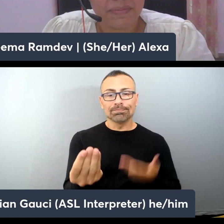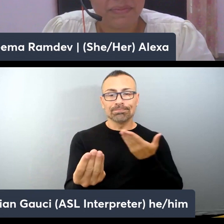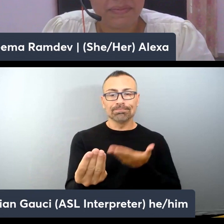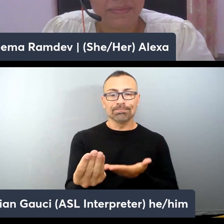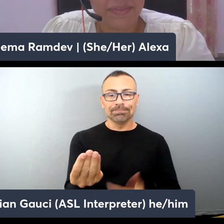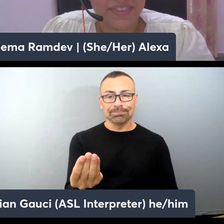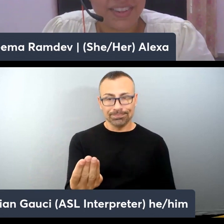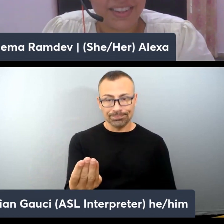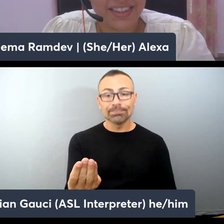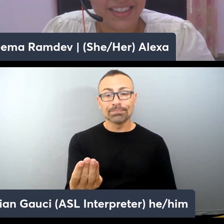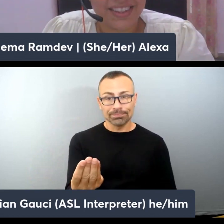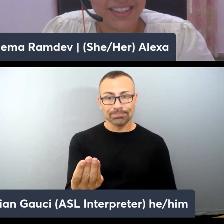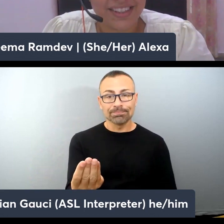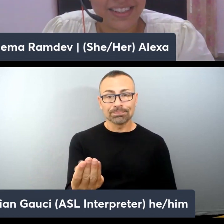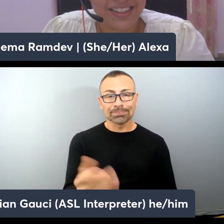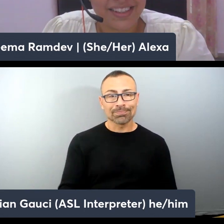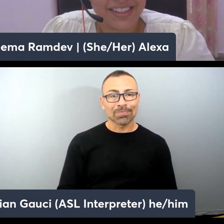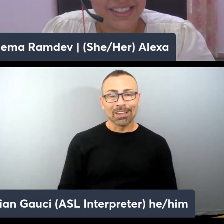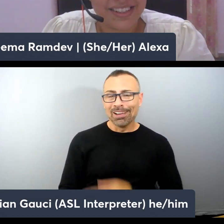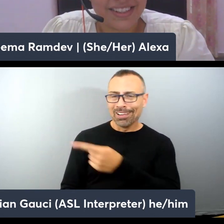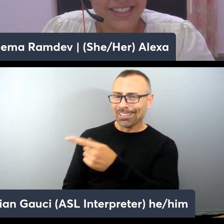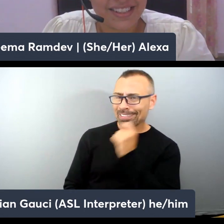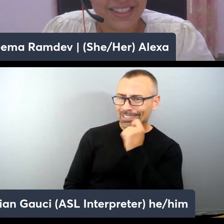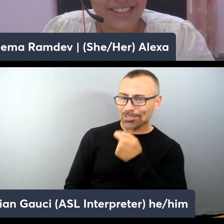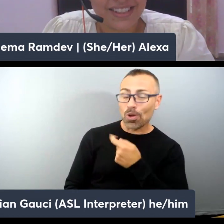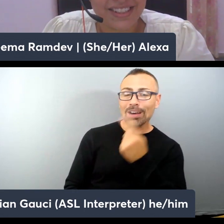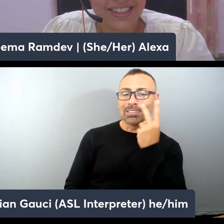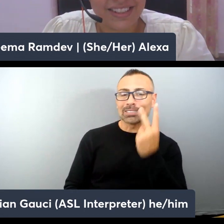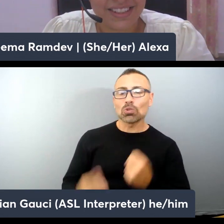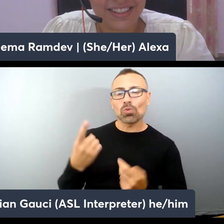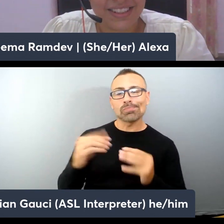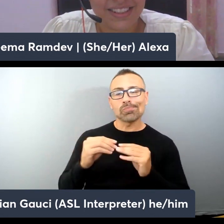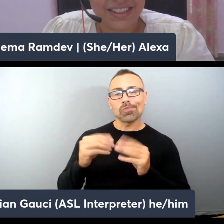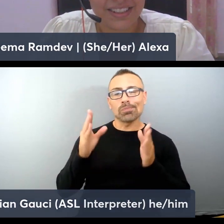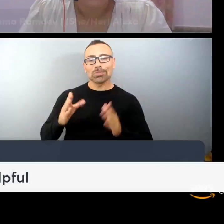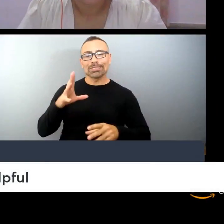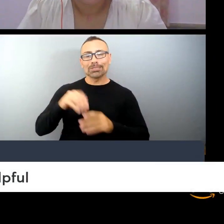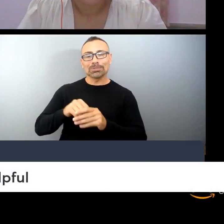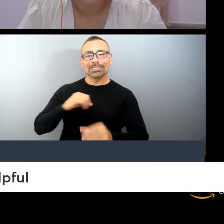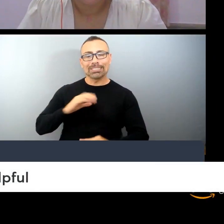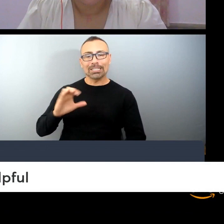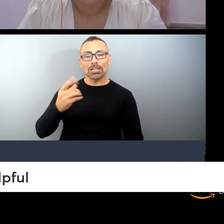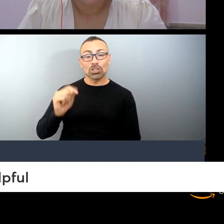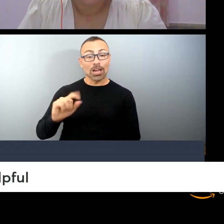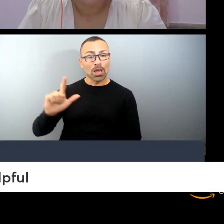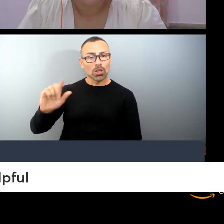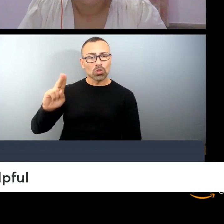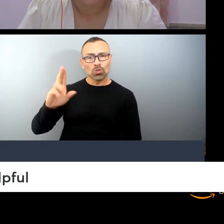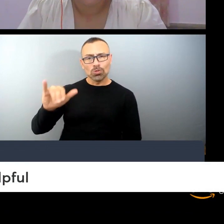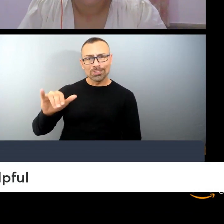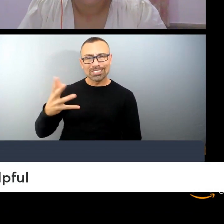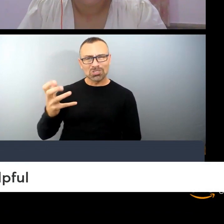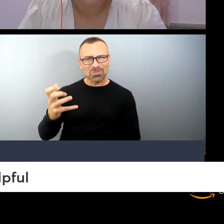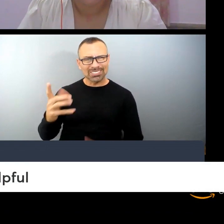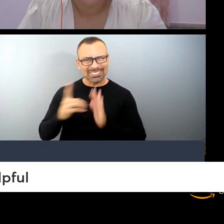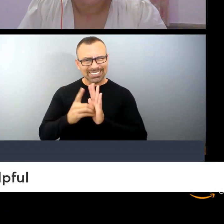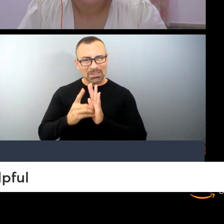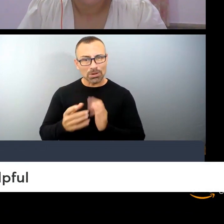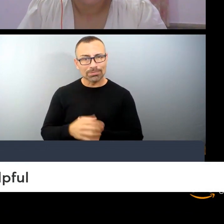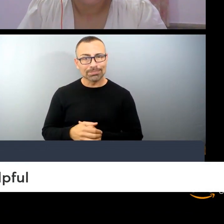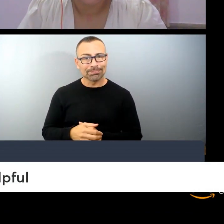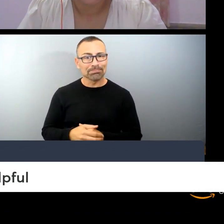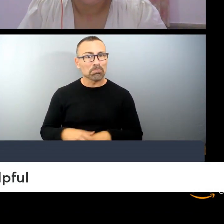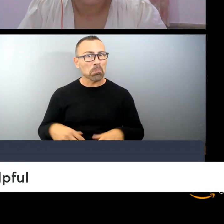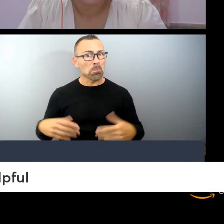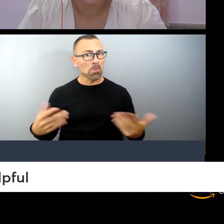is really cool. And you know what? I see one more person in the chat here. Lucy from LinkedIn is asking for a demo. Demo is